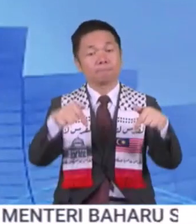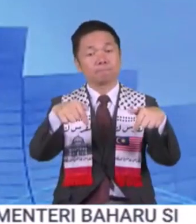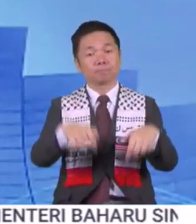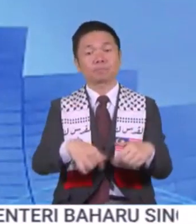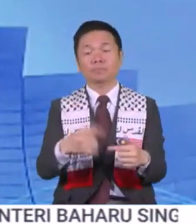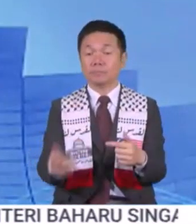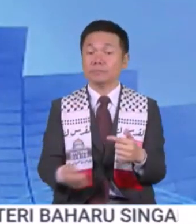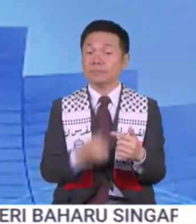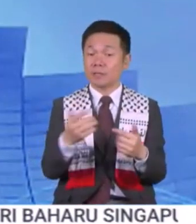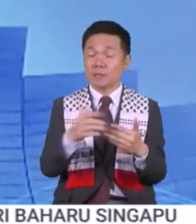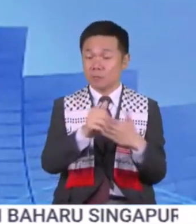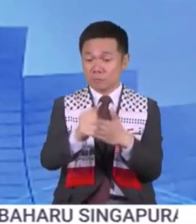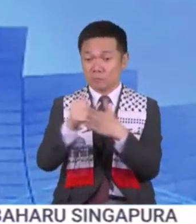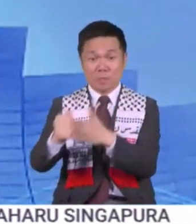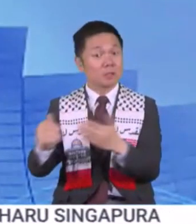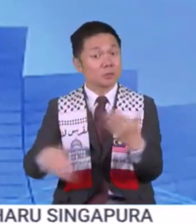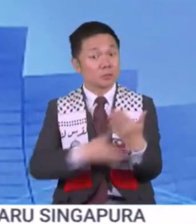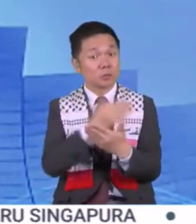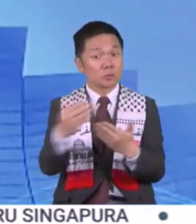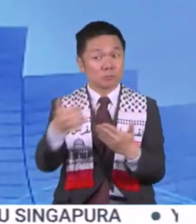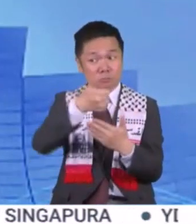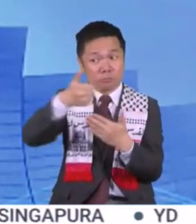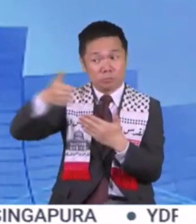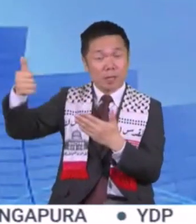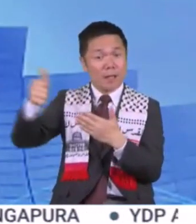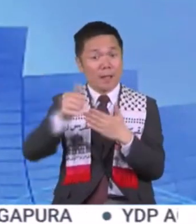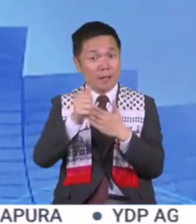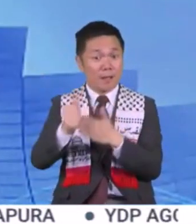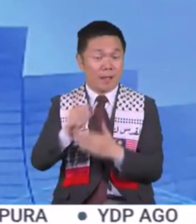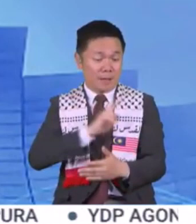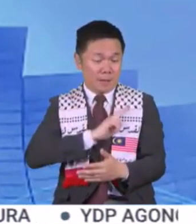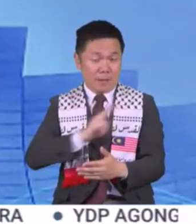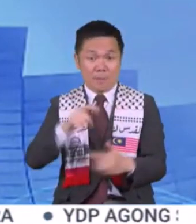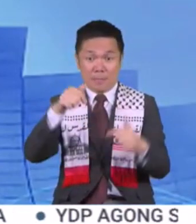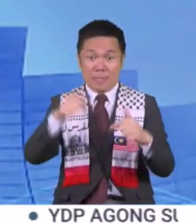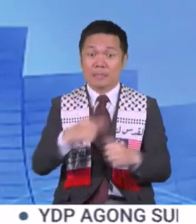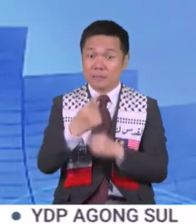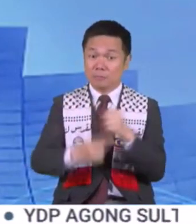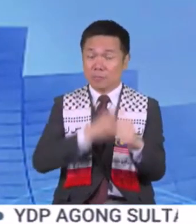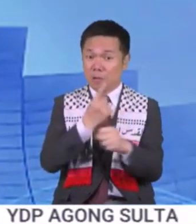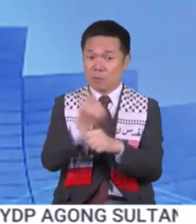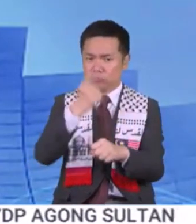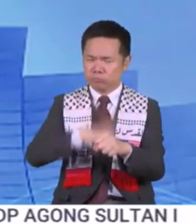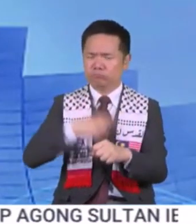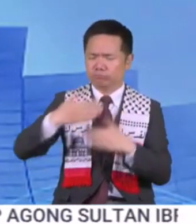Persidangan Antarabangsa Tokoh-Tokoh Agama 2024 bakal jadi acara tetap di Malaysia.